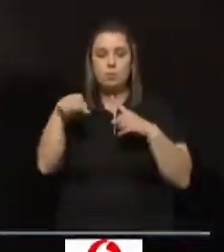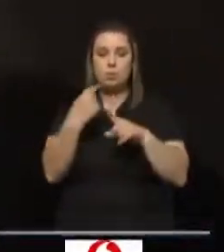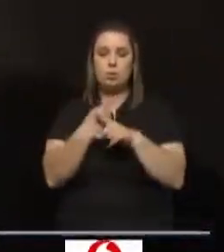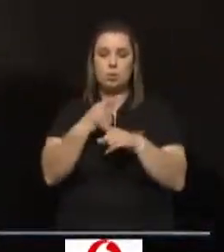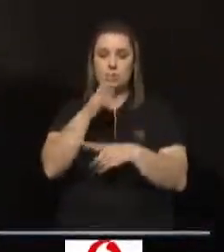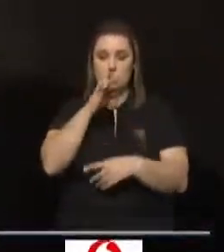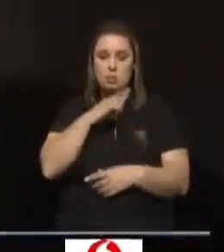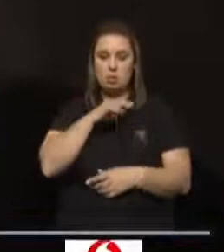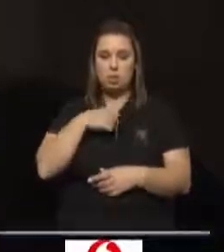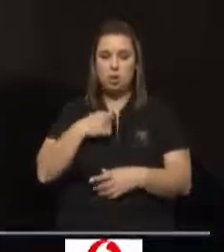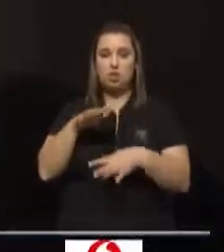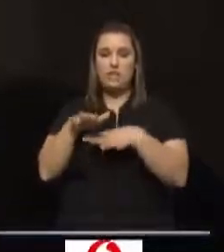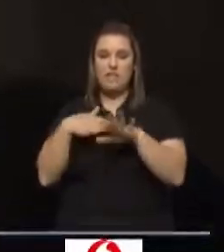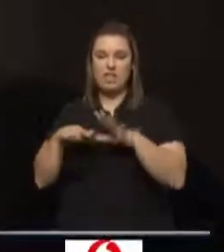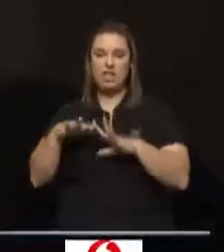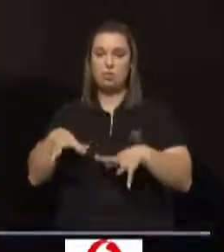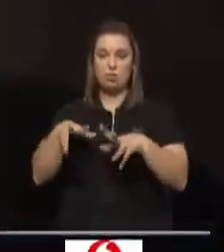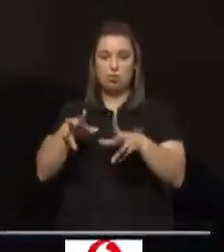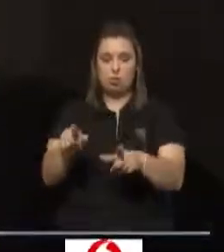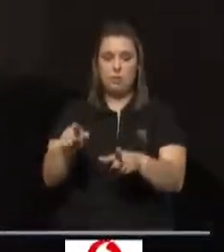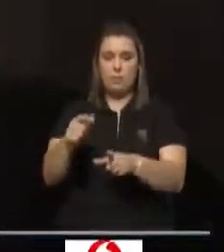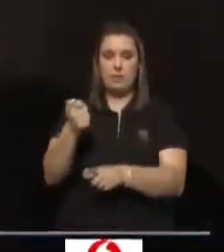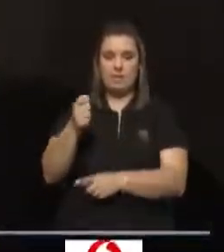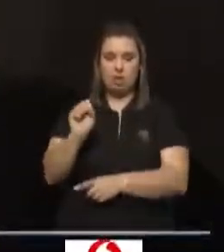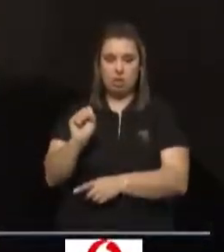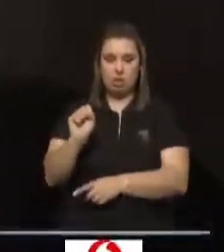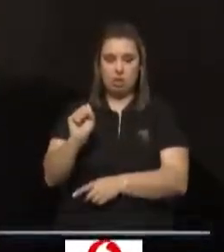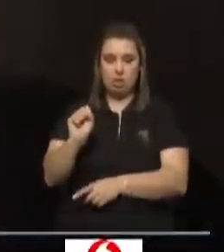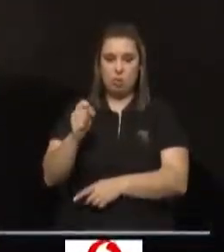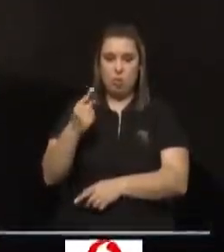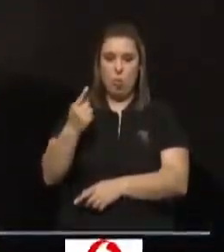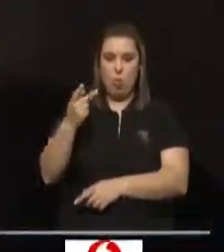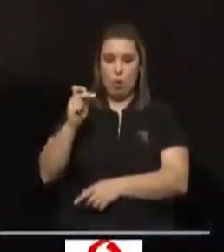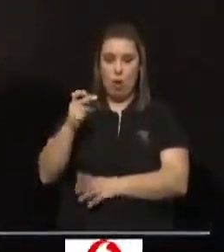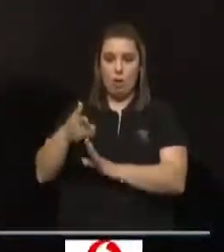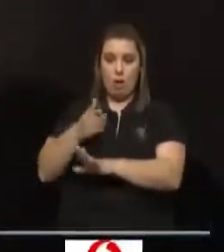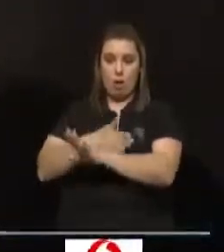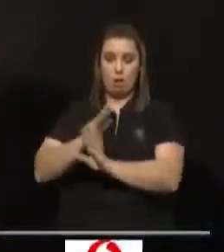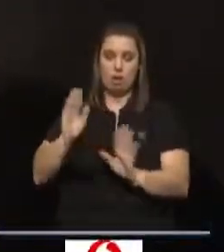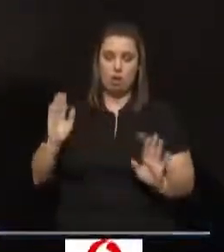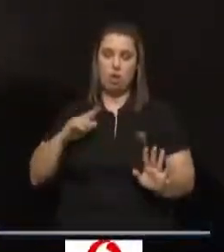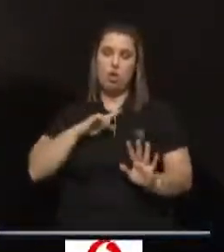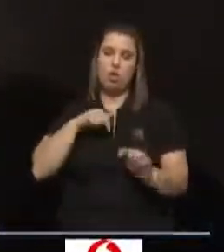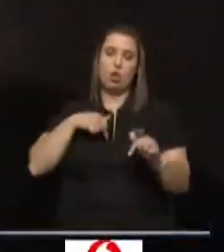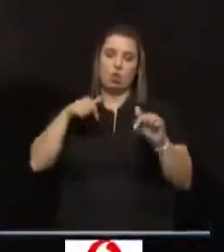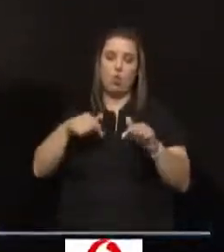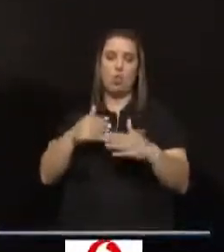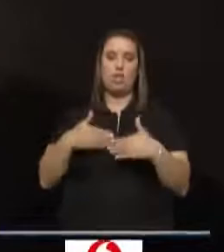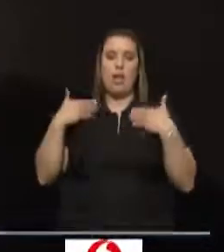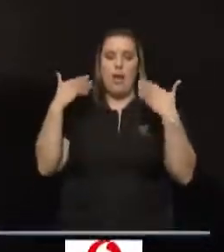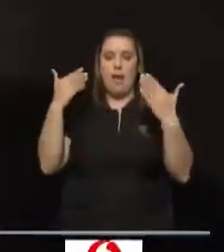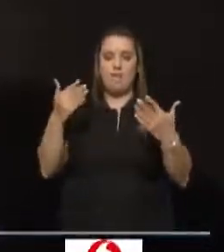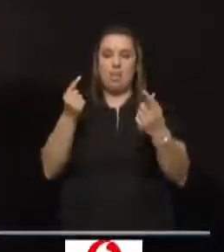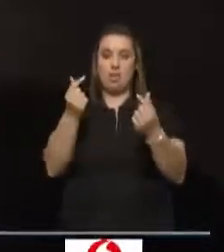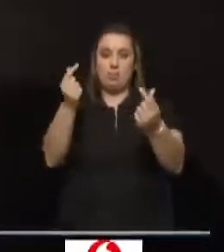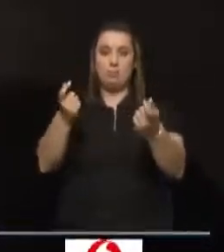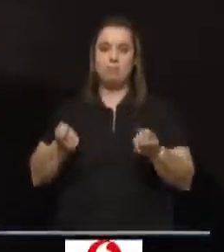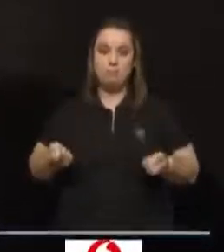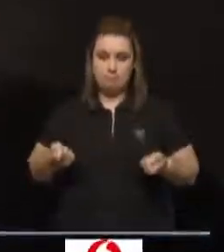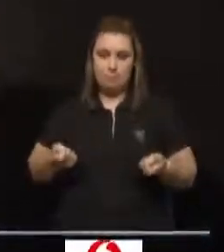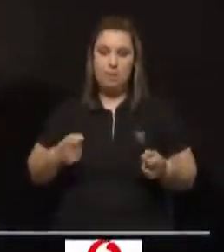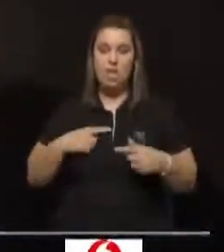We've also lost something else. If we had started to develop 5G a year and a half earlier, we would